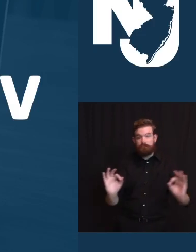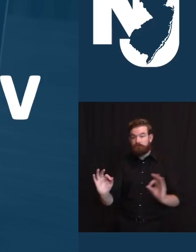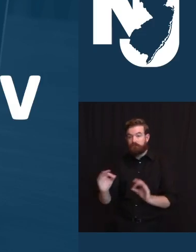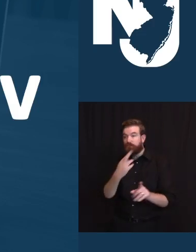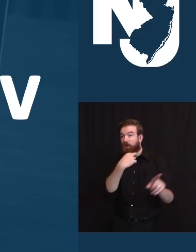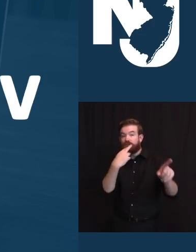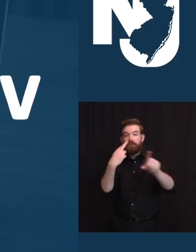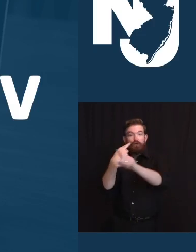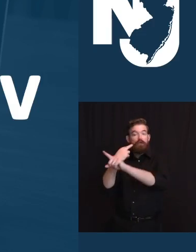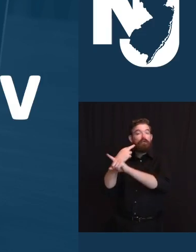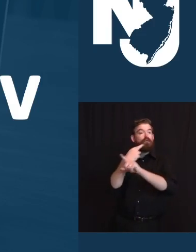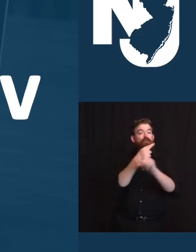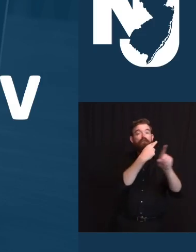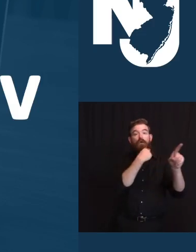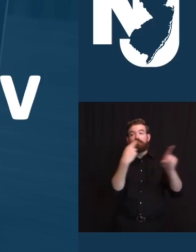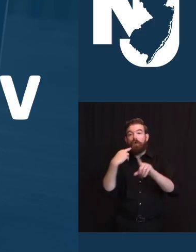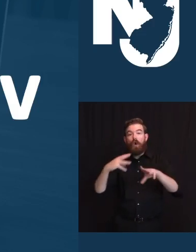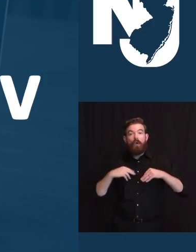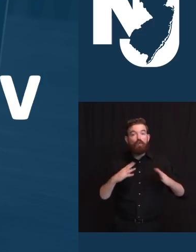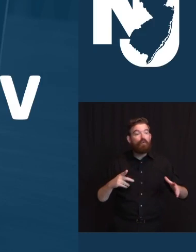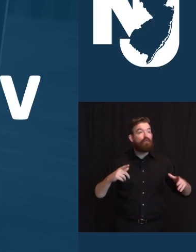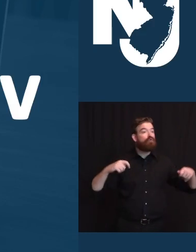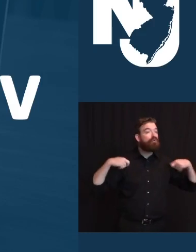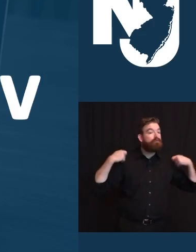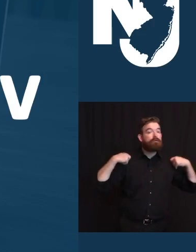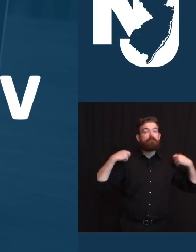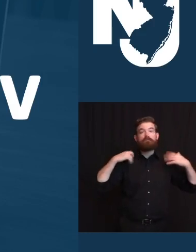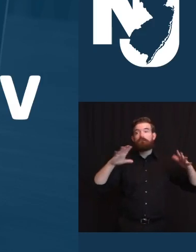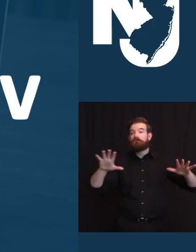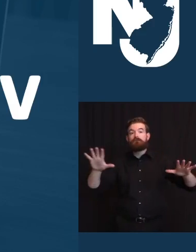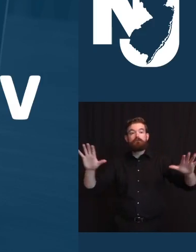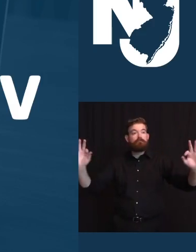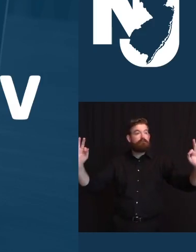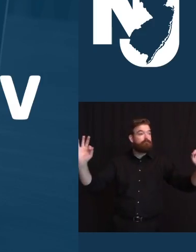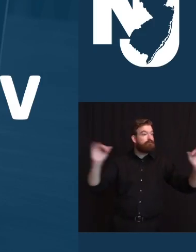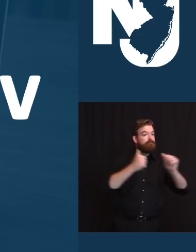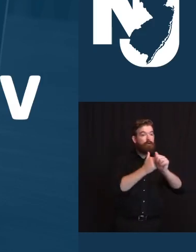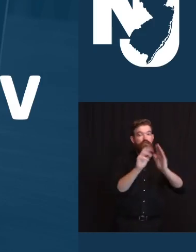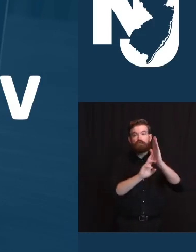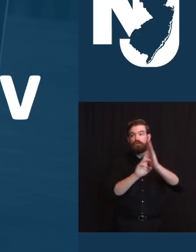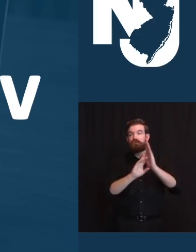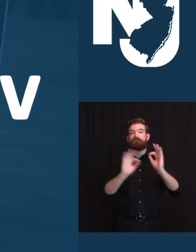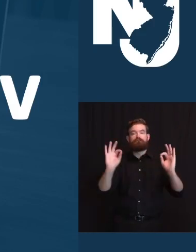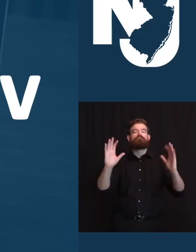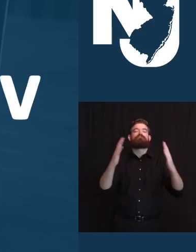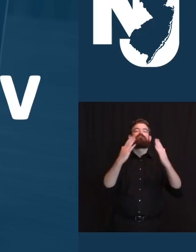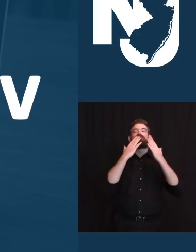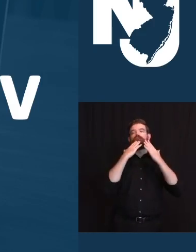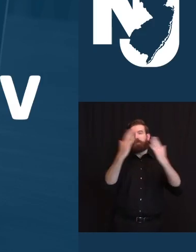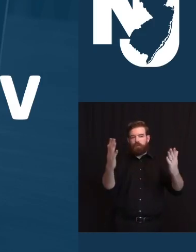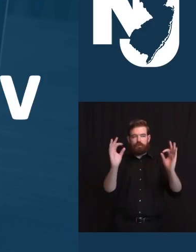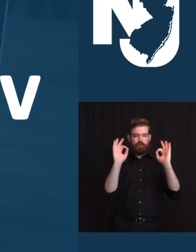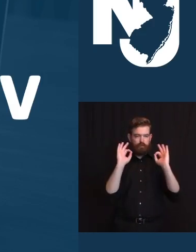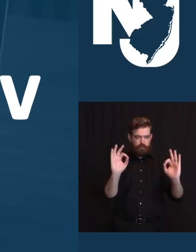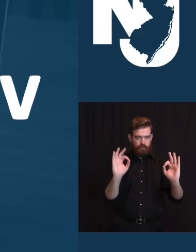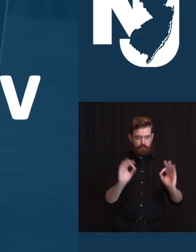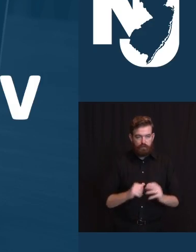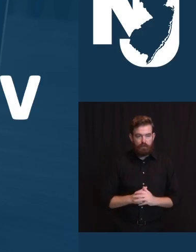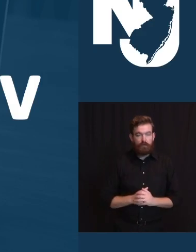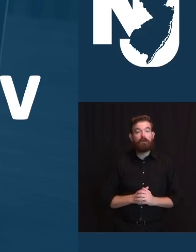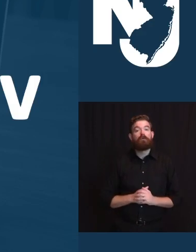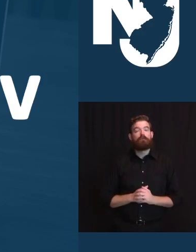the overwhelming amount of the owners and managers and proprietors have been doing the right thing. So let's all work together